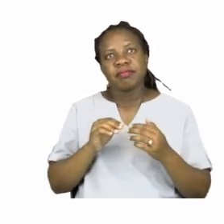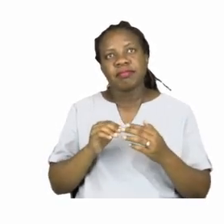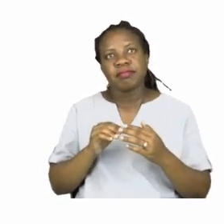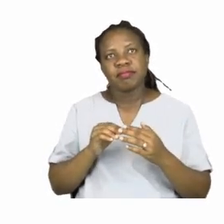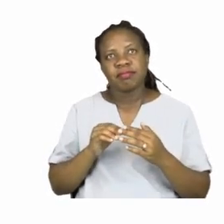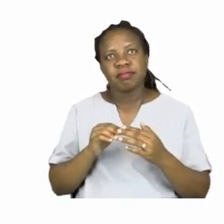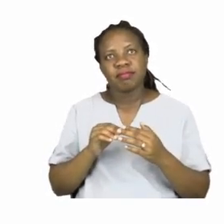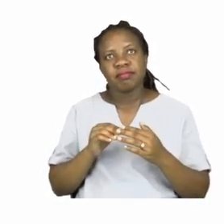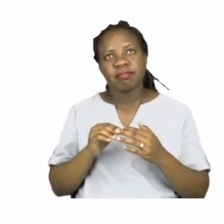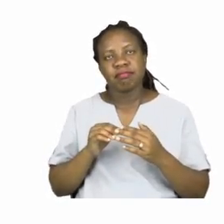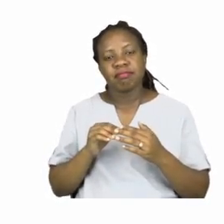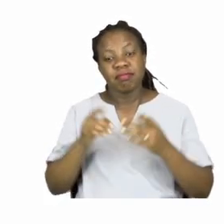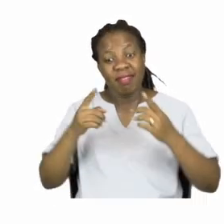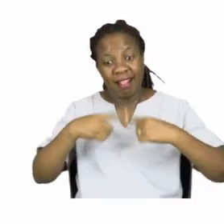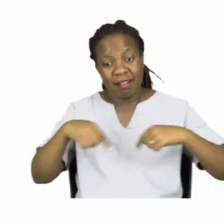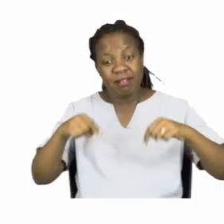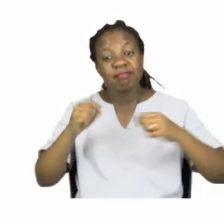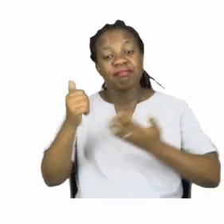Let's clean up.